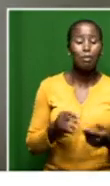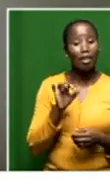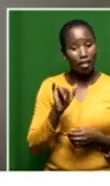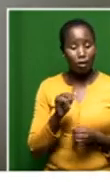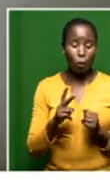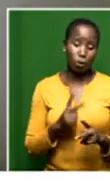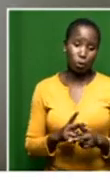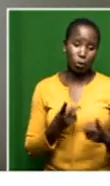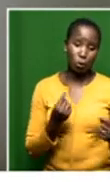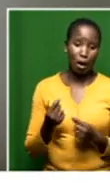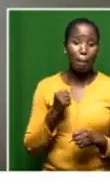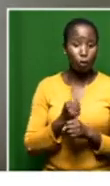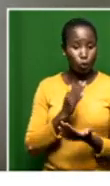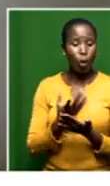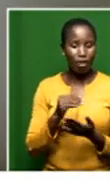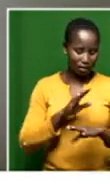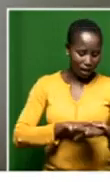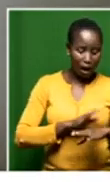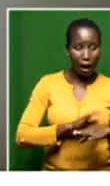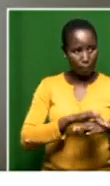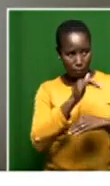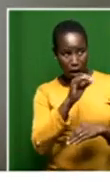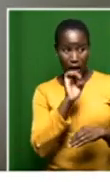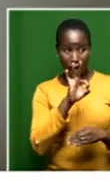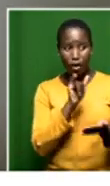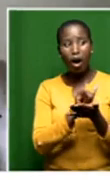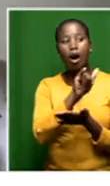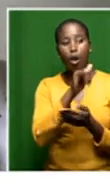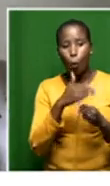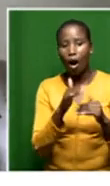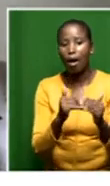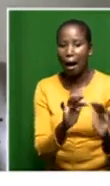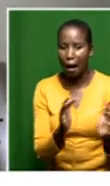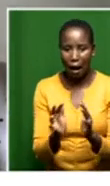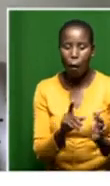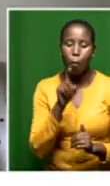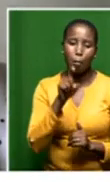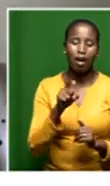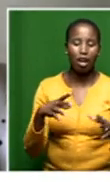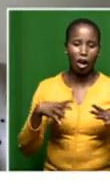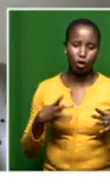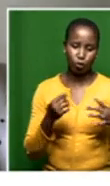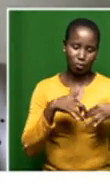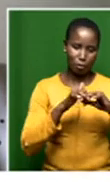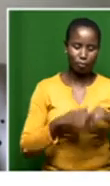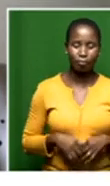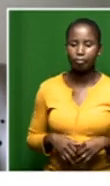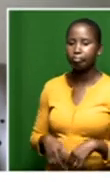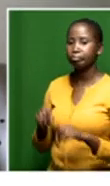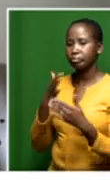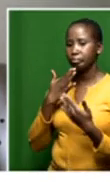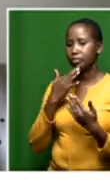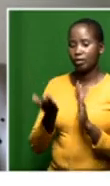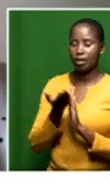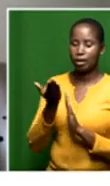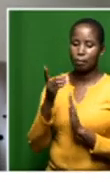to the duration of the time that an airline would be on the ground. Well, thanks so much for that update. And that was the South